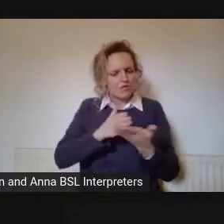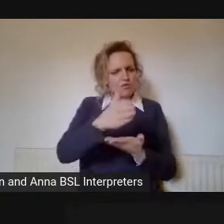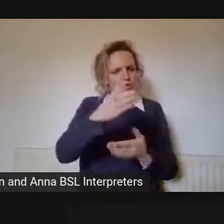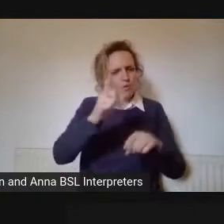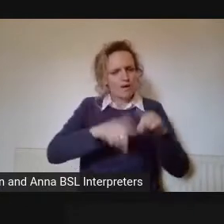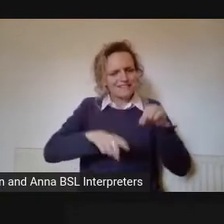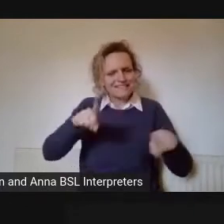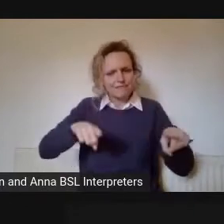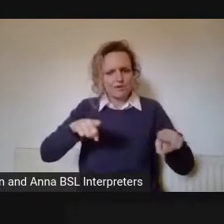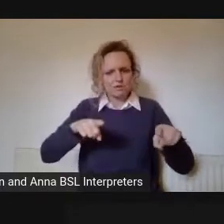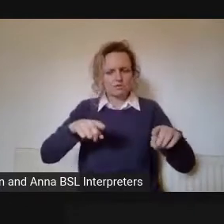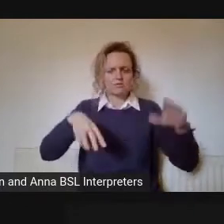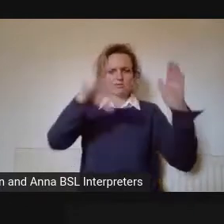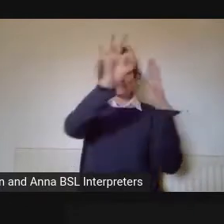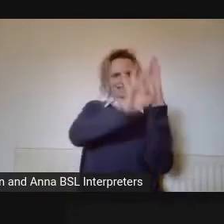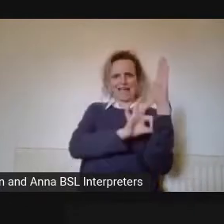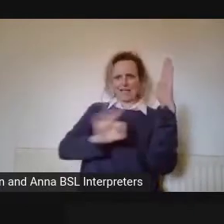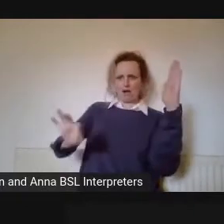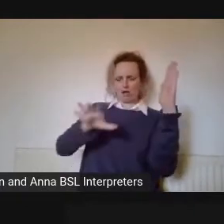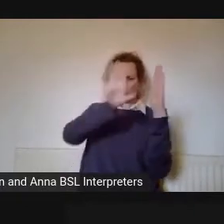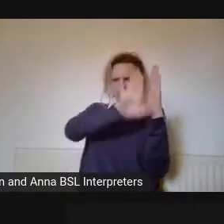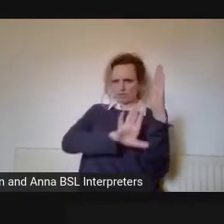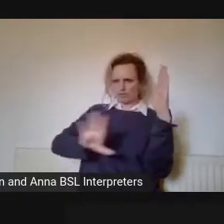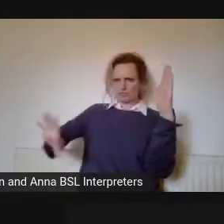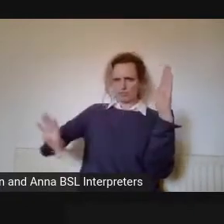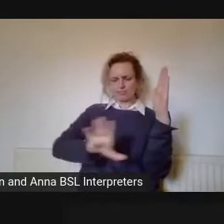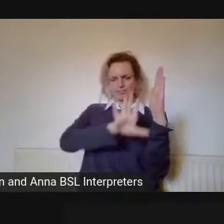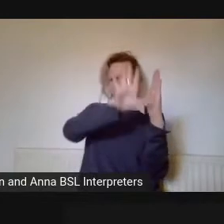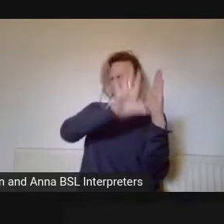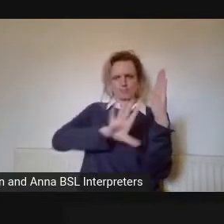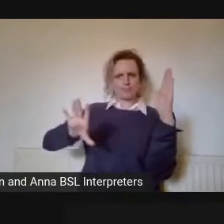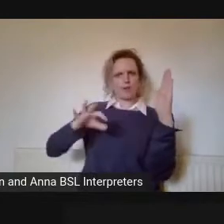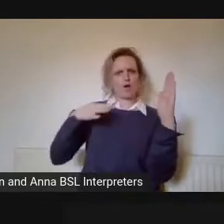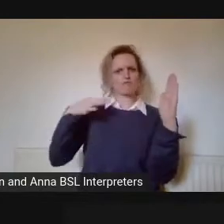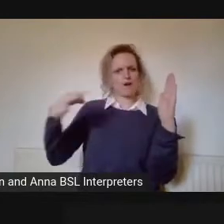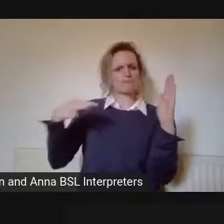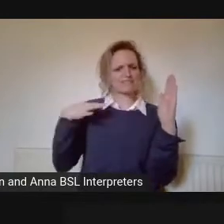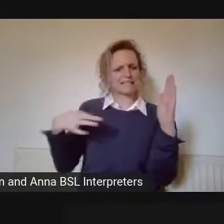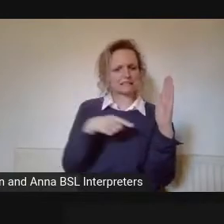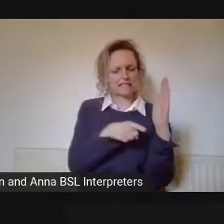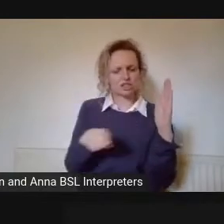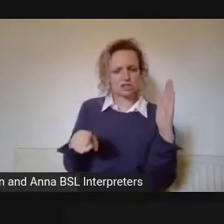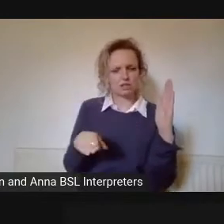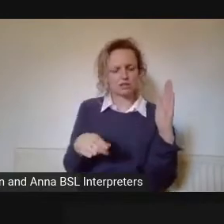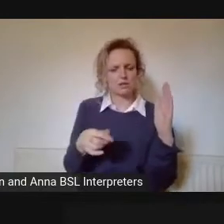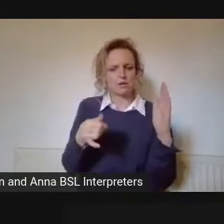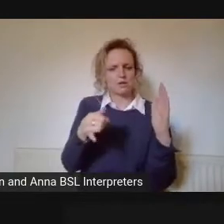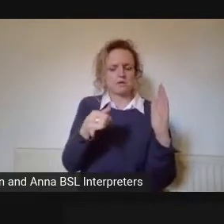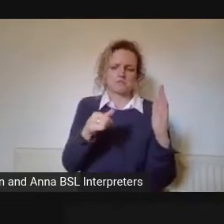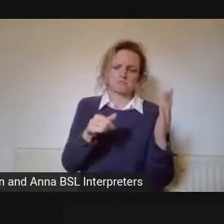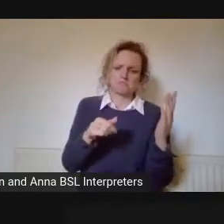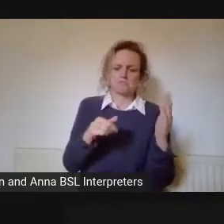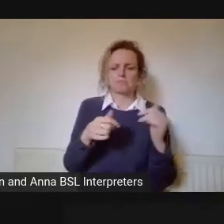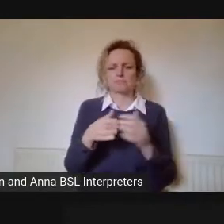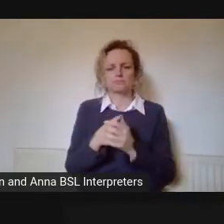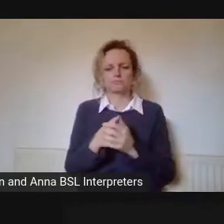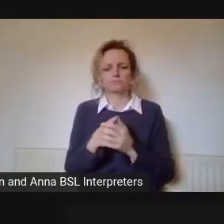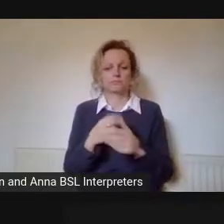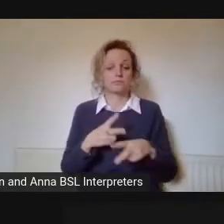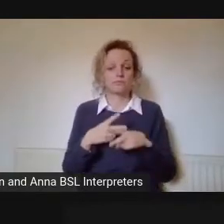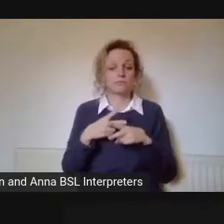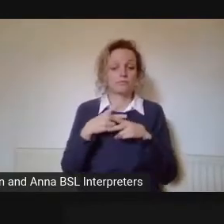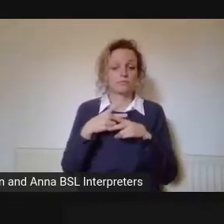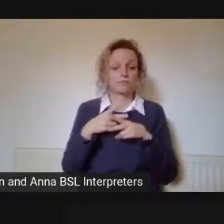I kind of, at the maybe most obscured scale, I went to the level of